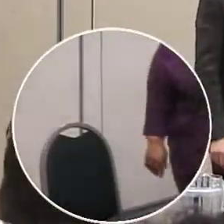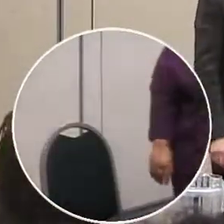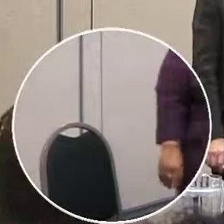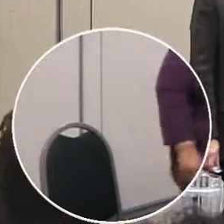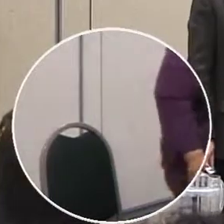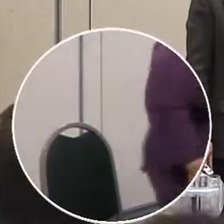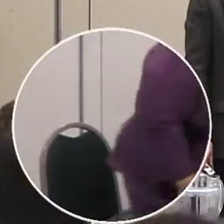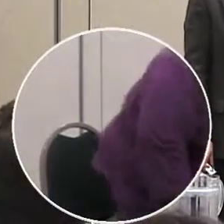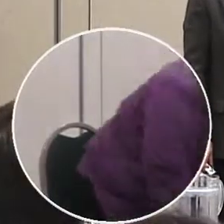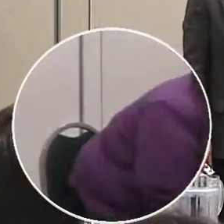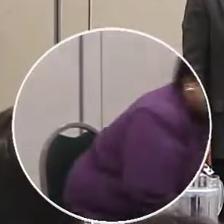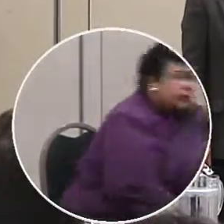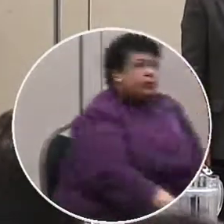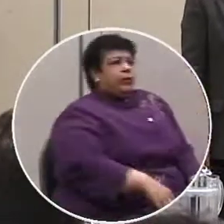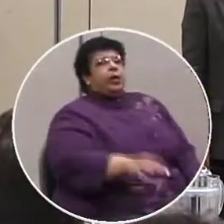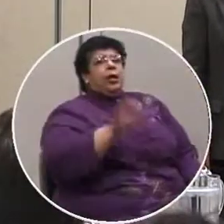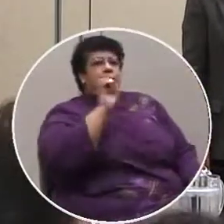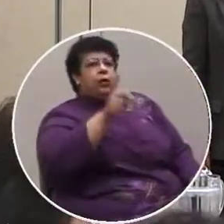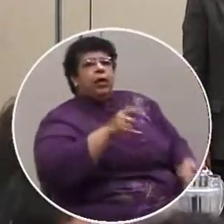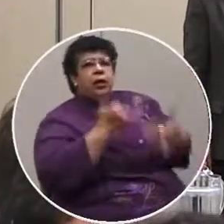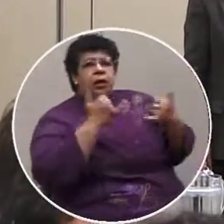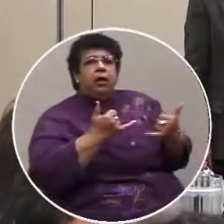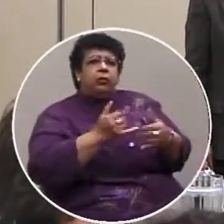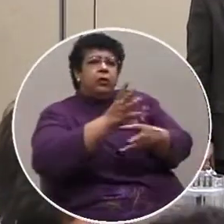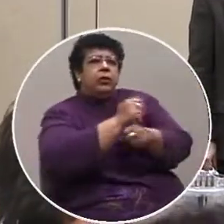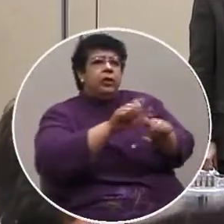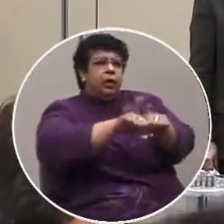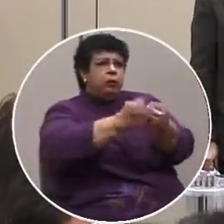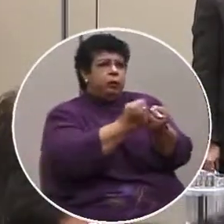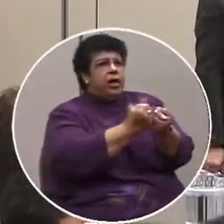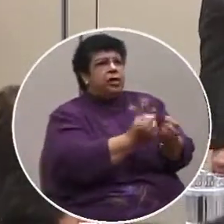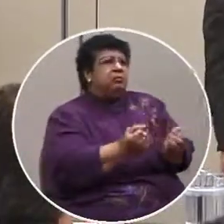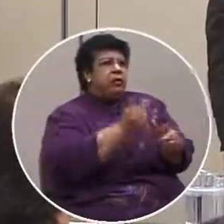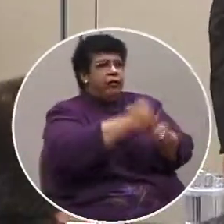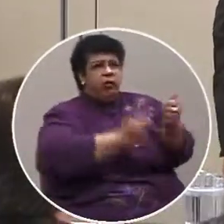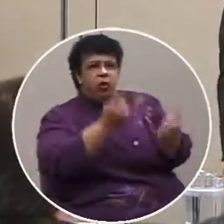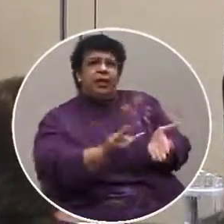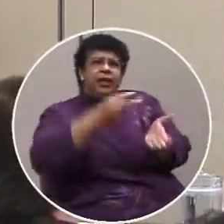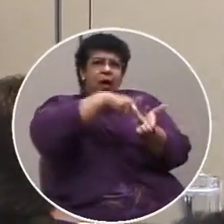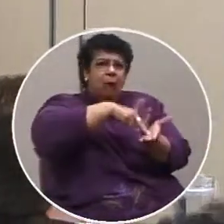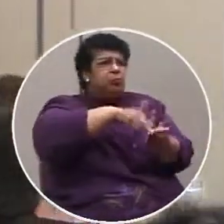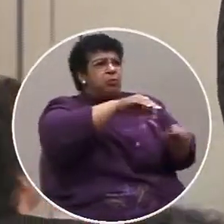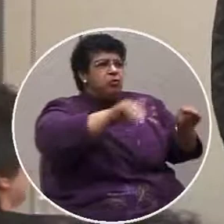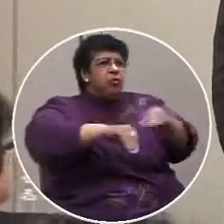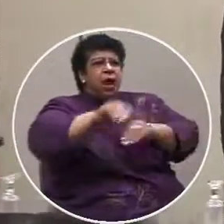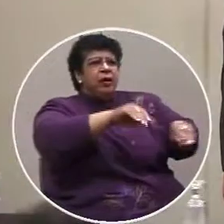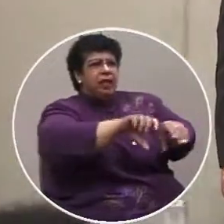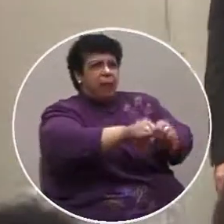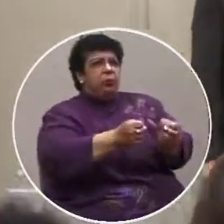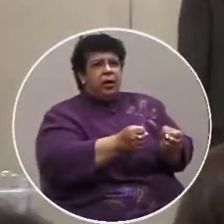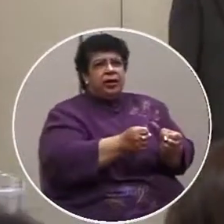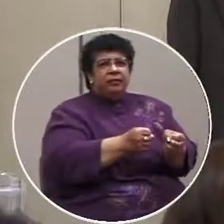All right, I think what we're going to do is take a quick break right now, get everybody up and moving, and we're going to dive into